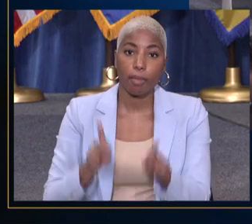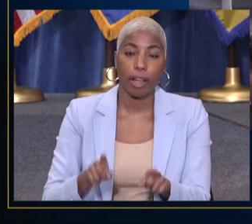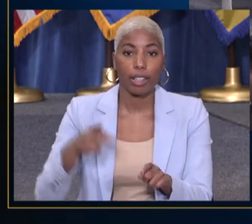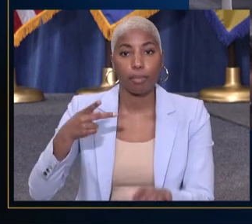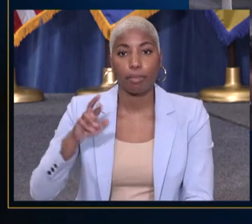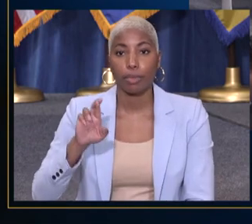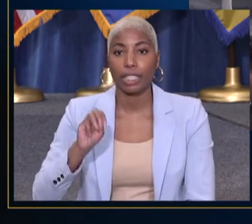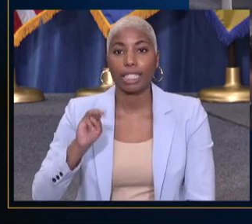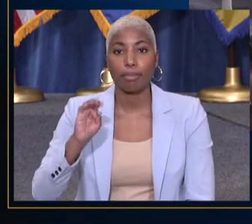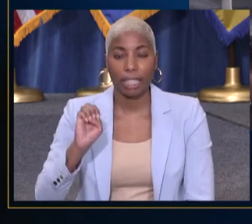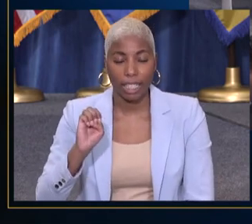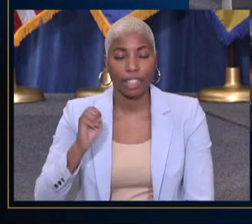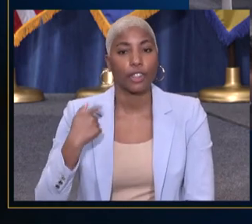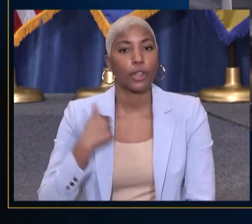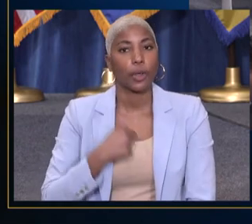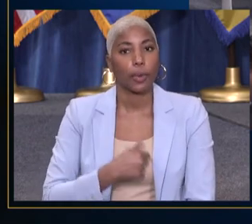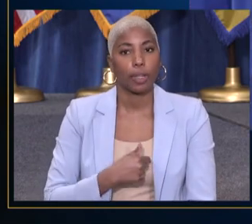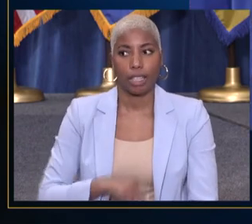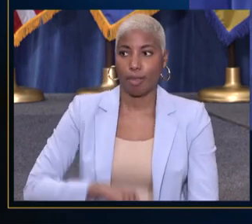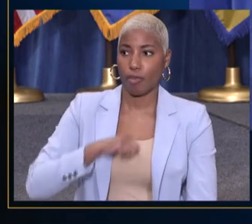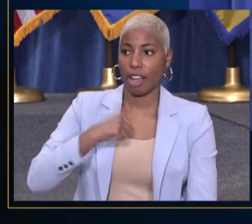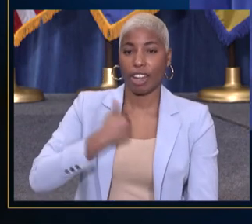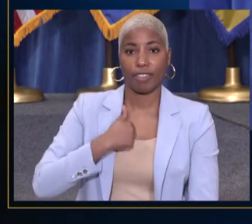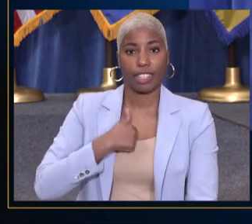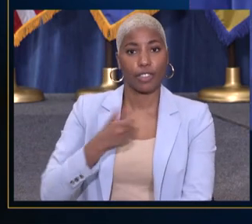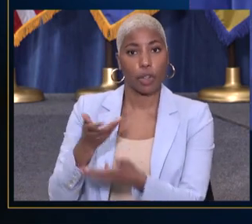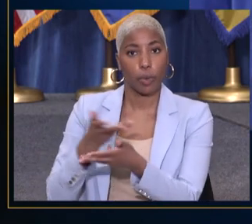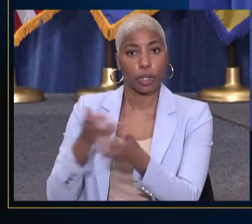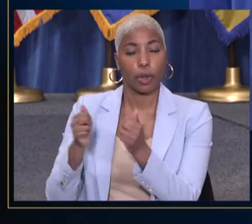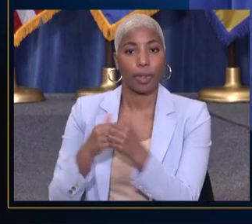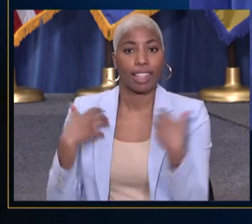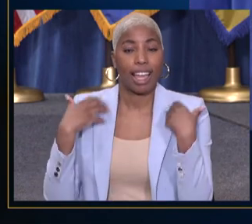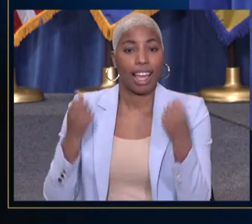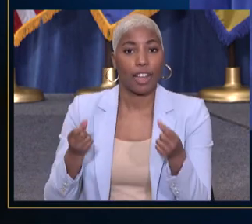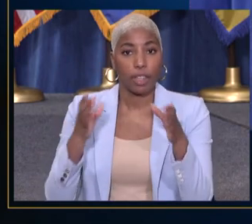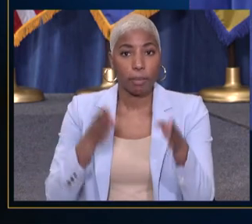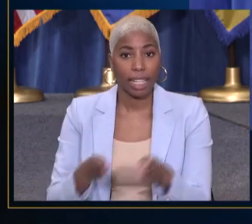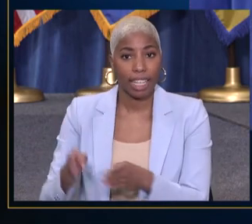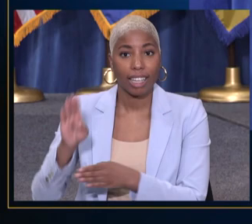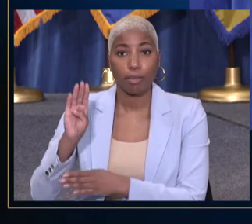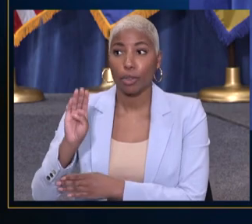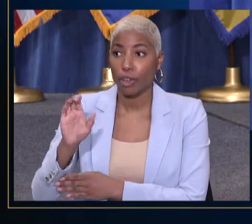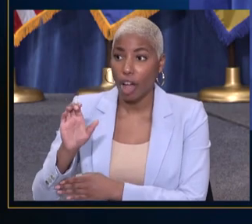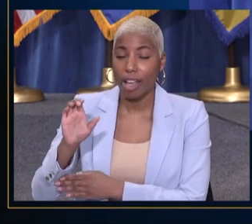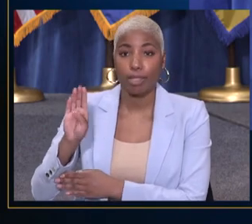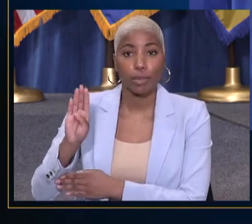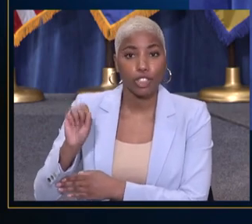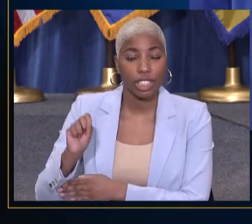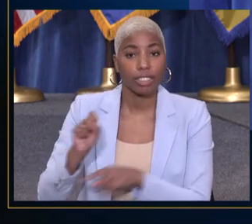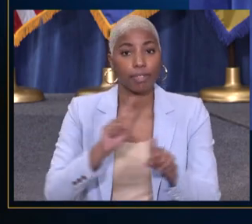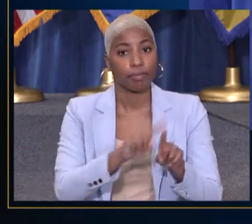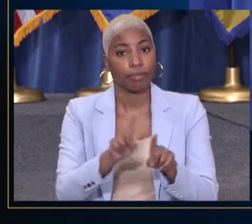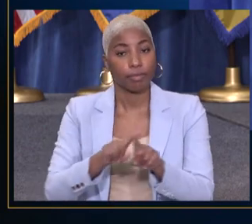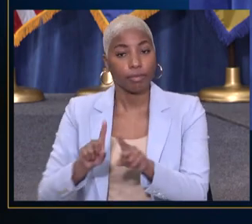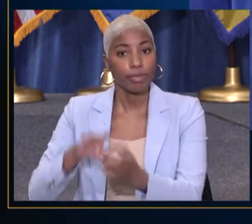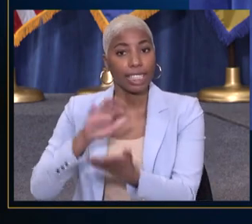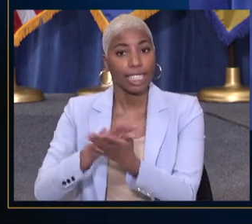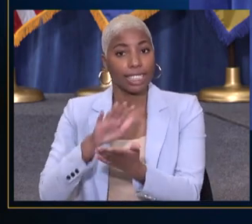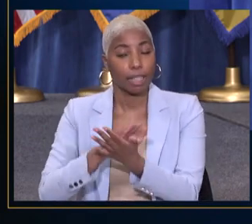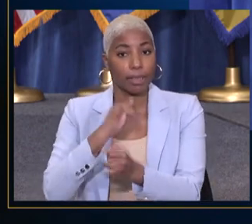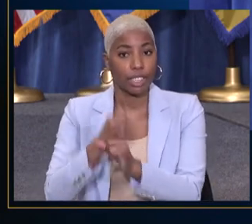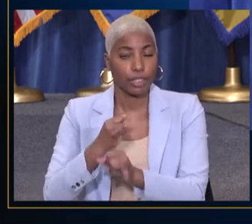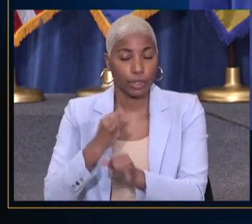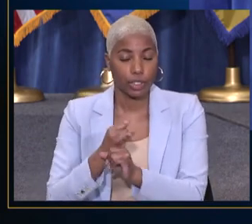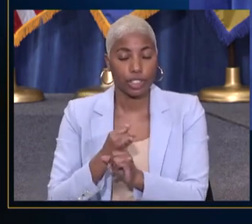pride ourselves on working with our health plans, like Blue Cross Blue Shield and Tandem, and the list goes on, and academic institutions, because as what was